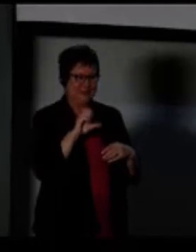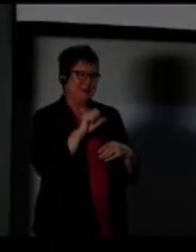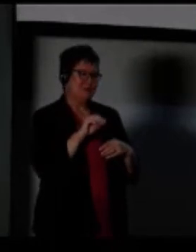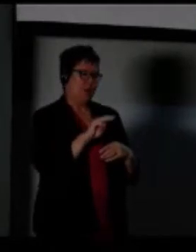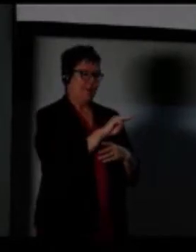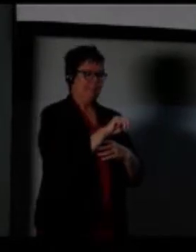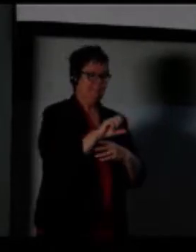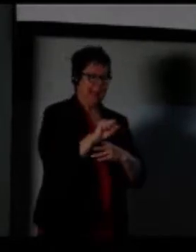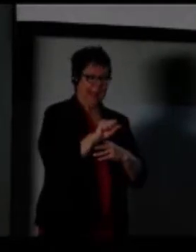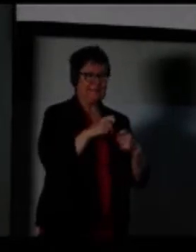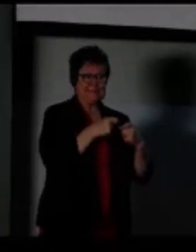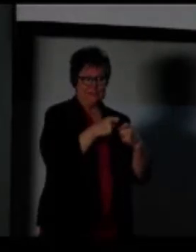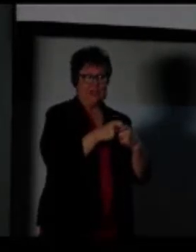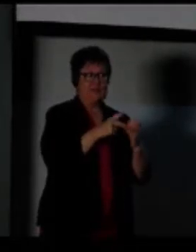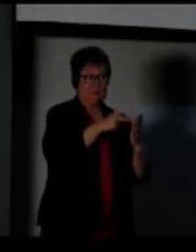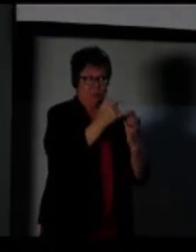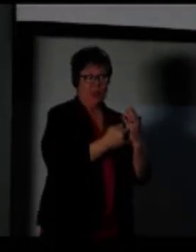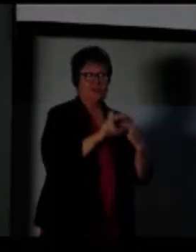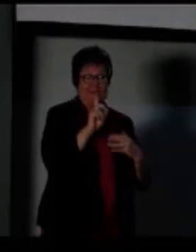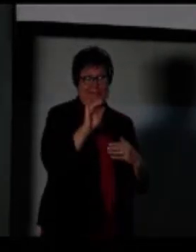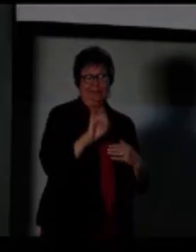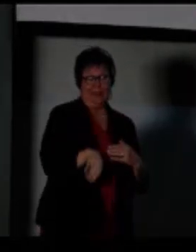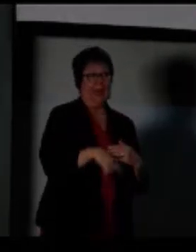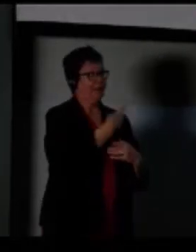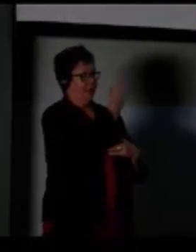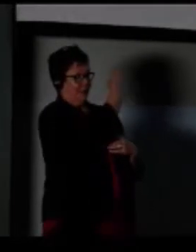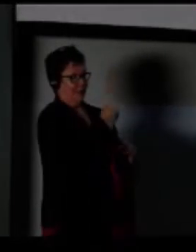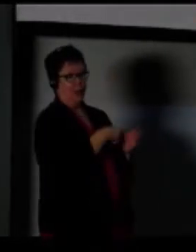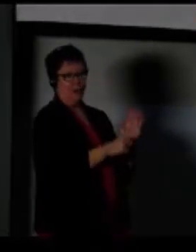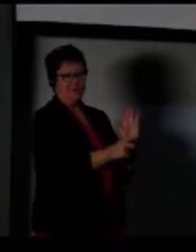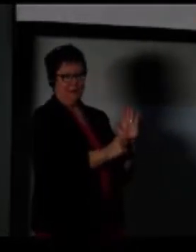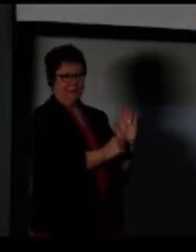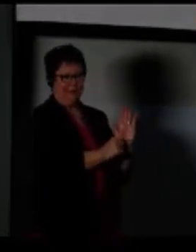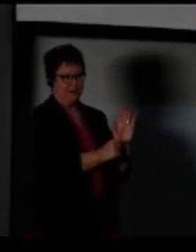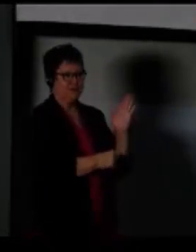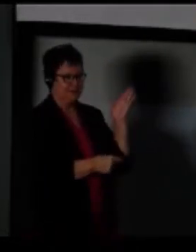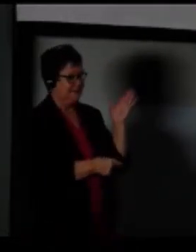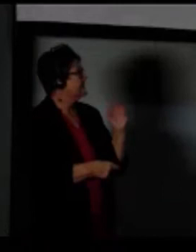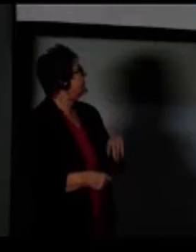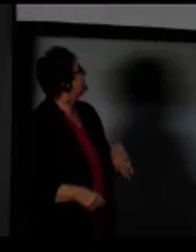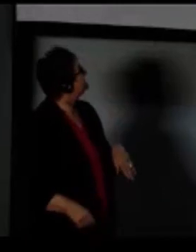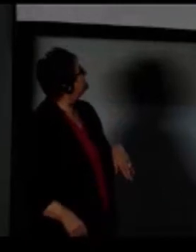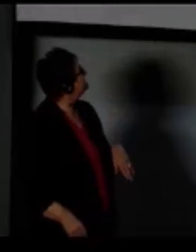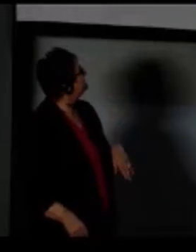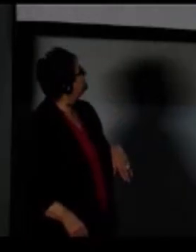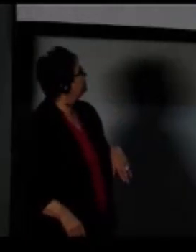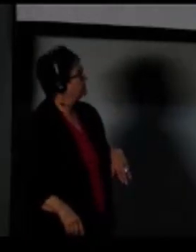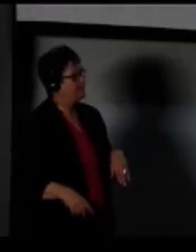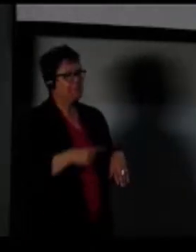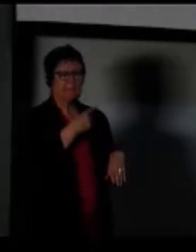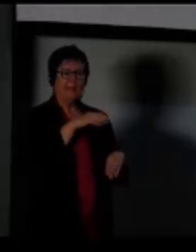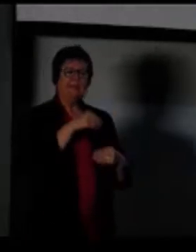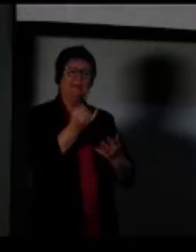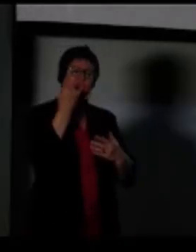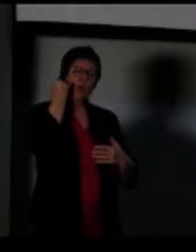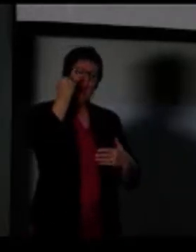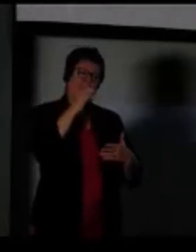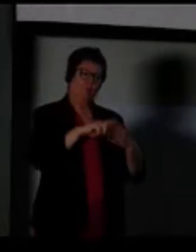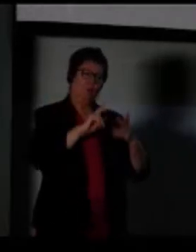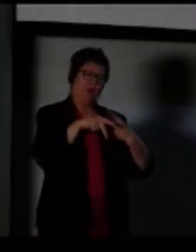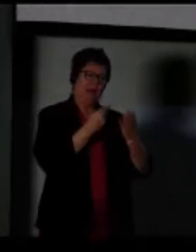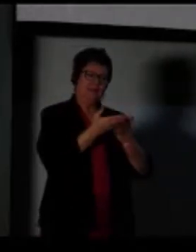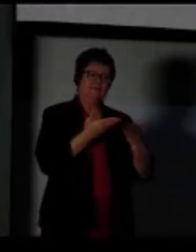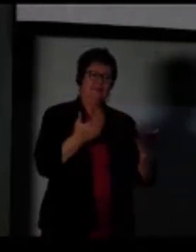Project did do that in these various publications. And this gives you a sense of the kinds of objects that